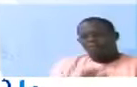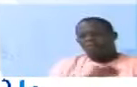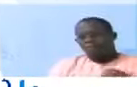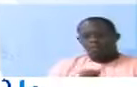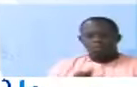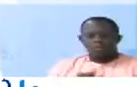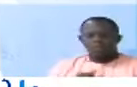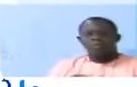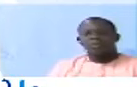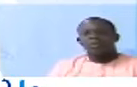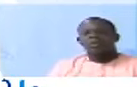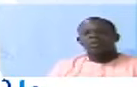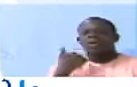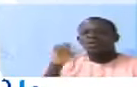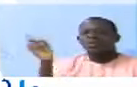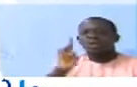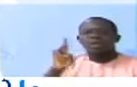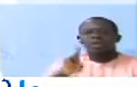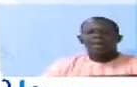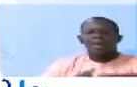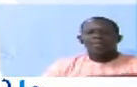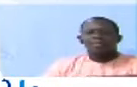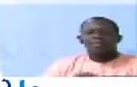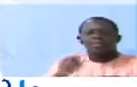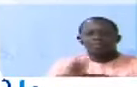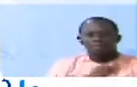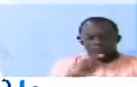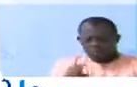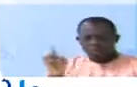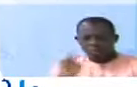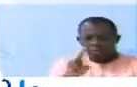At around what time was this? In kita montro wati jumala.